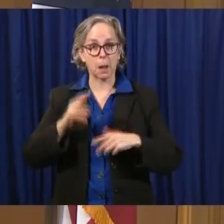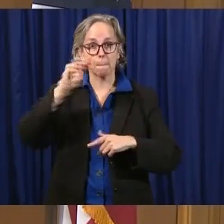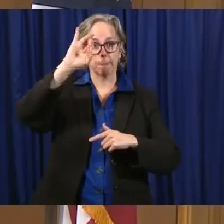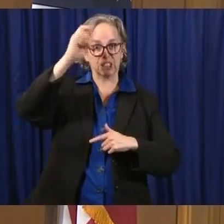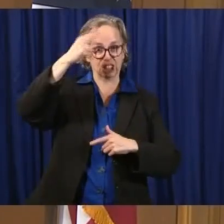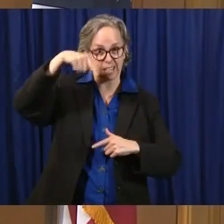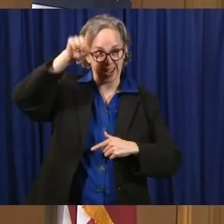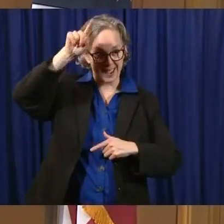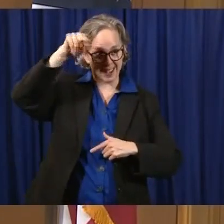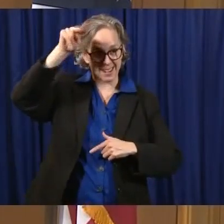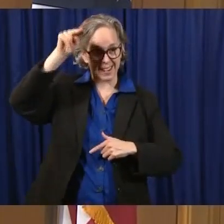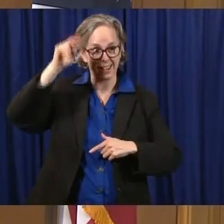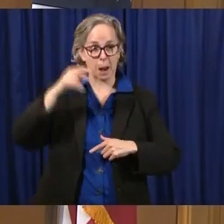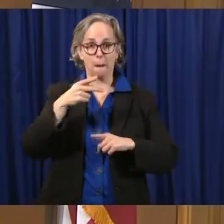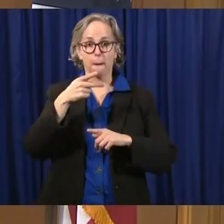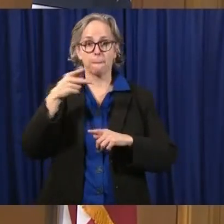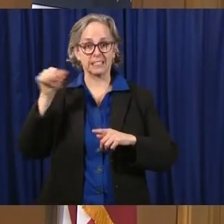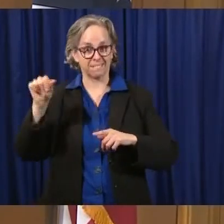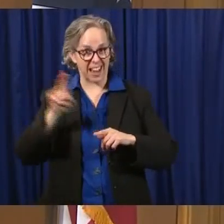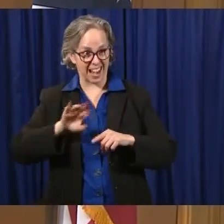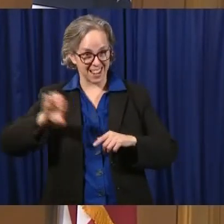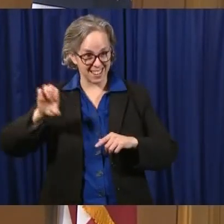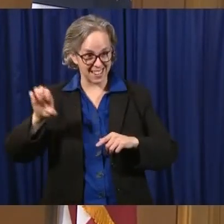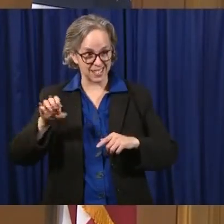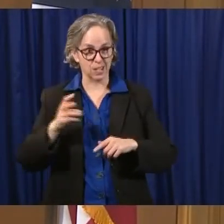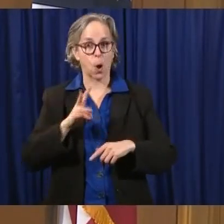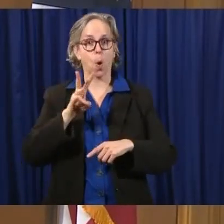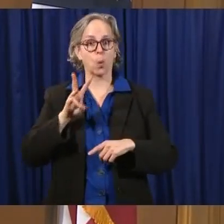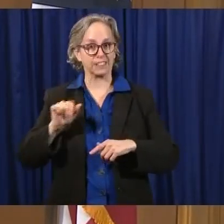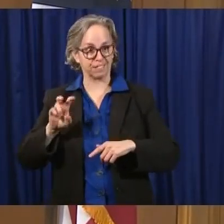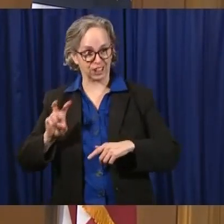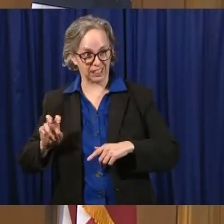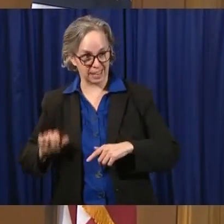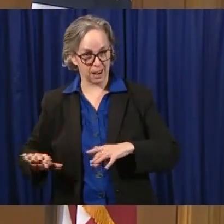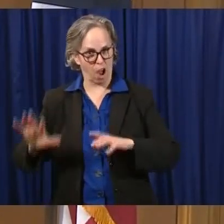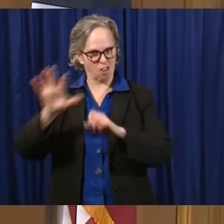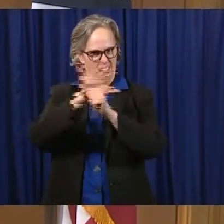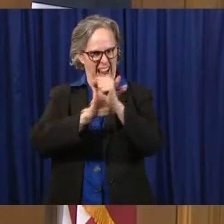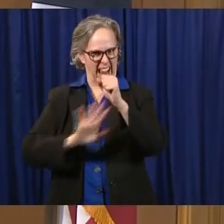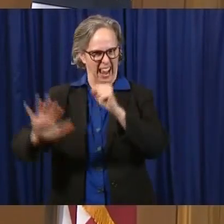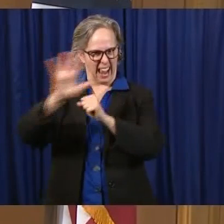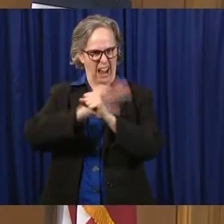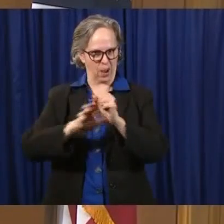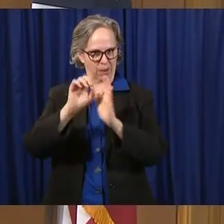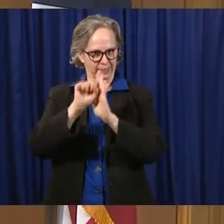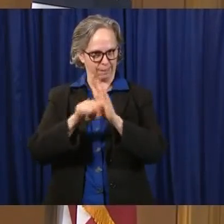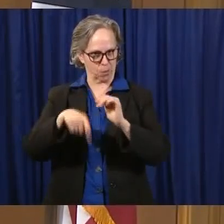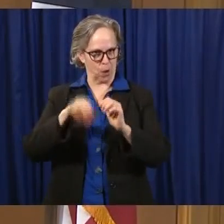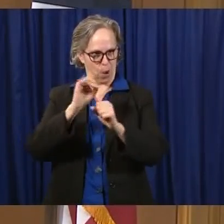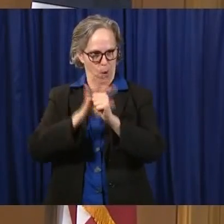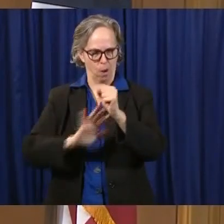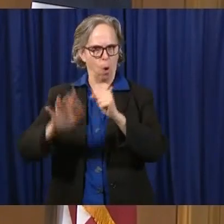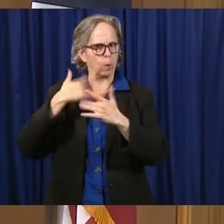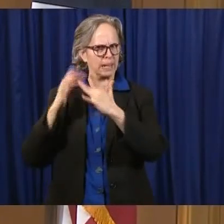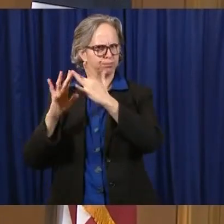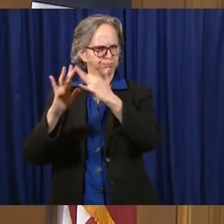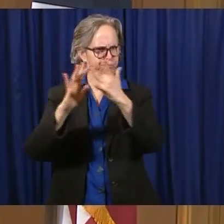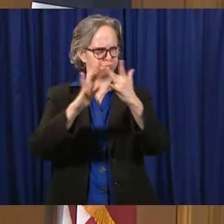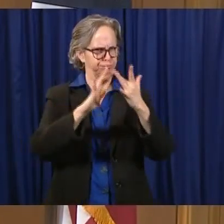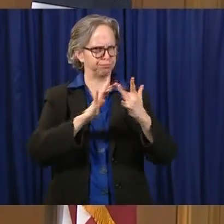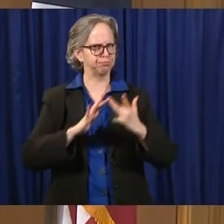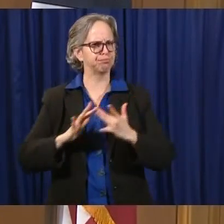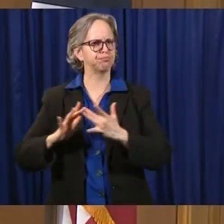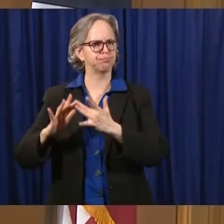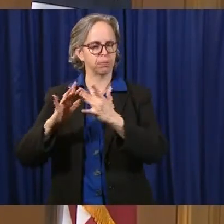governor of Pennsylvania, West Virginia. So the states around us, you know, we have a lot in